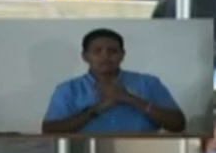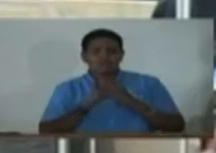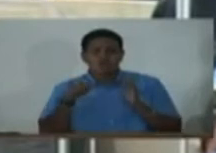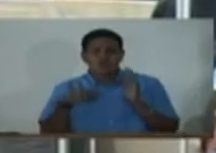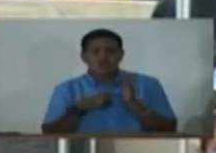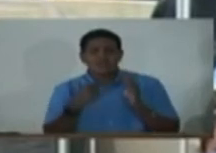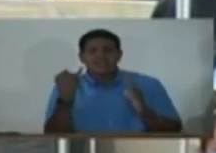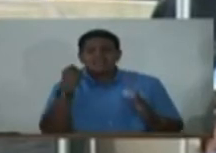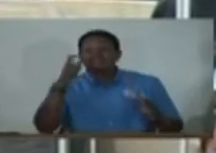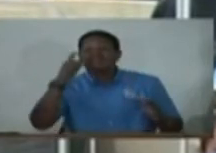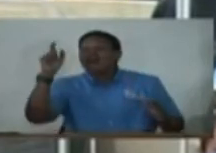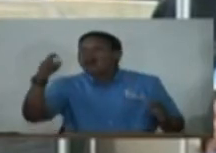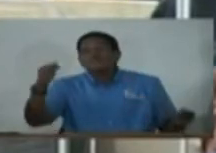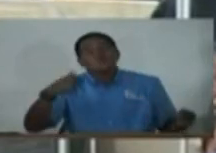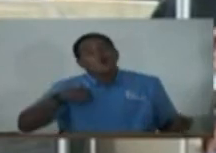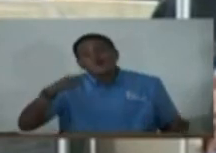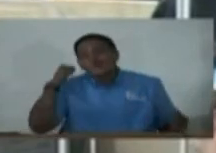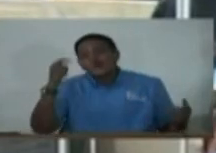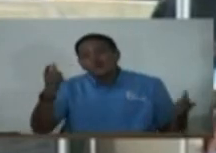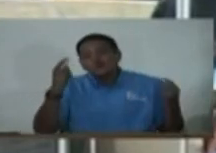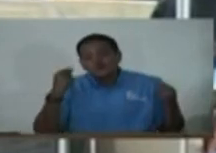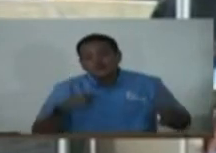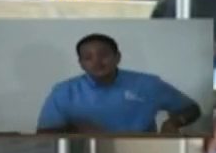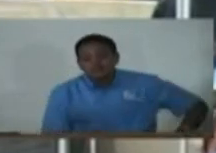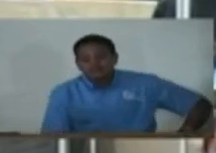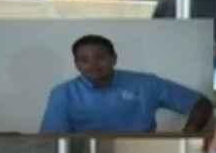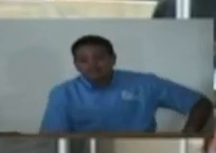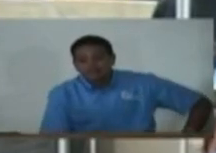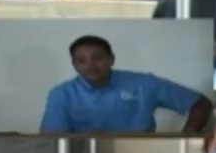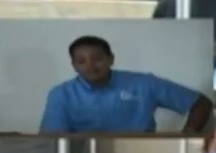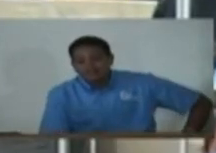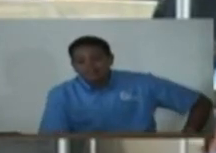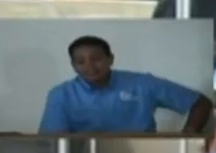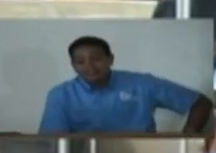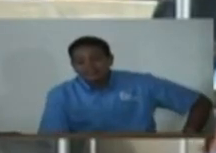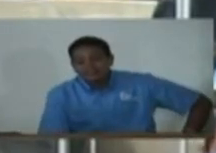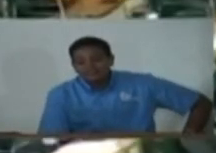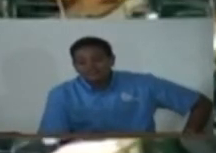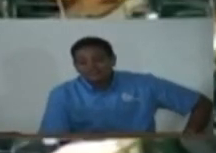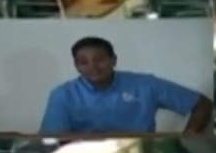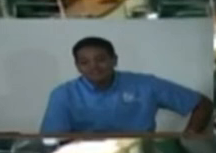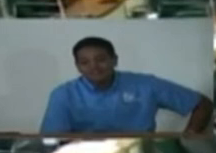And the members of the cabinet can tell you.